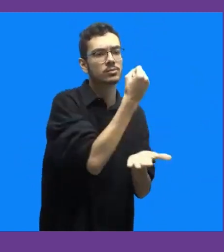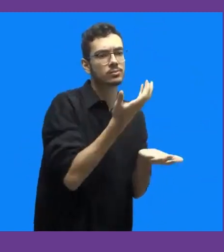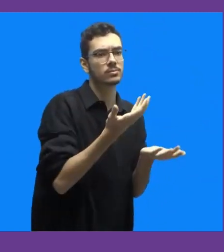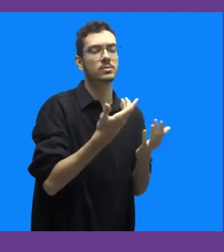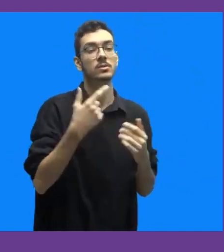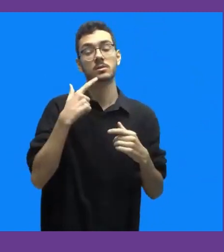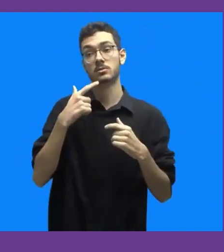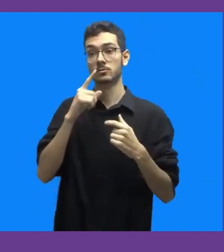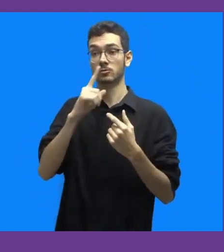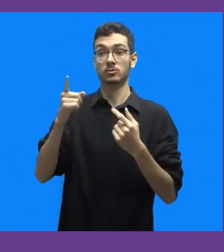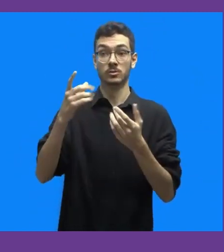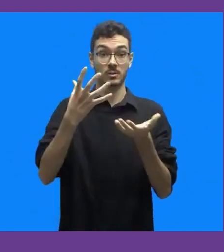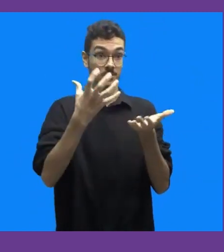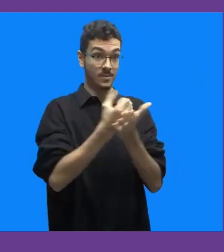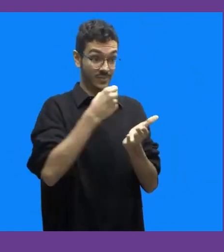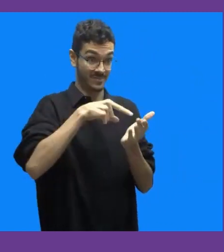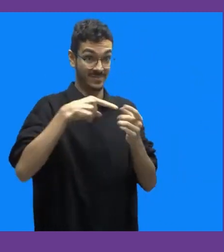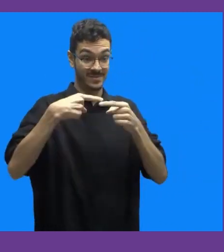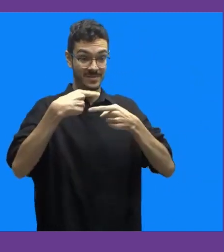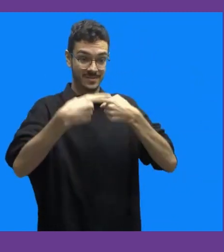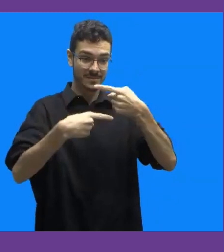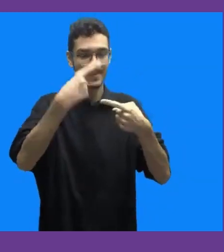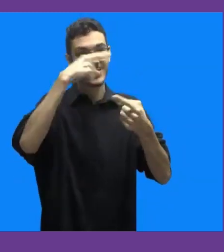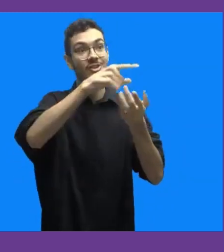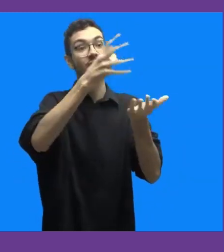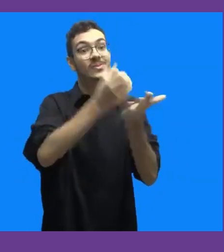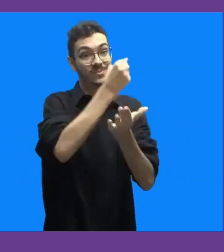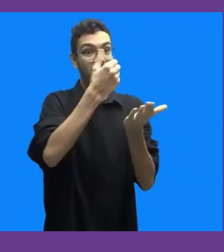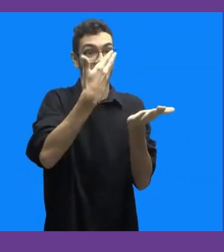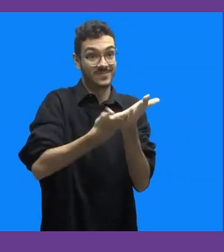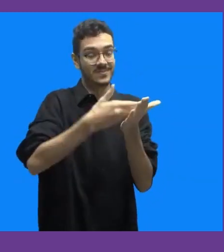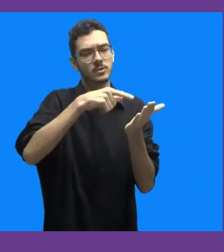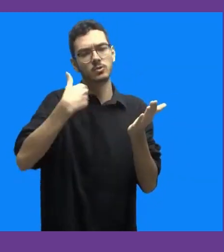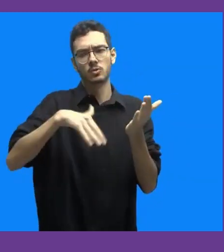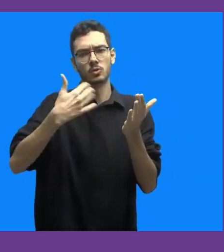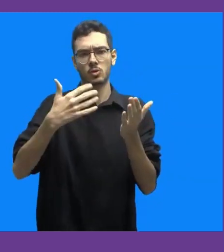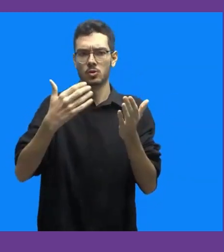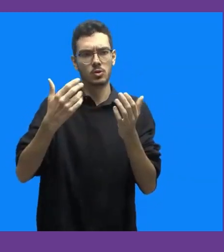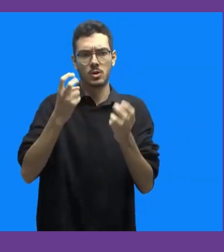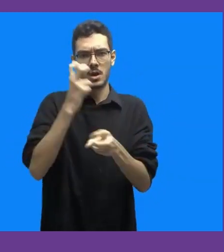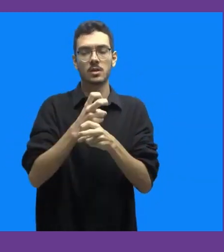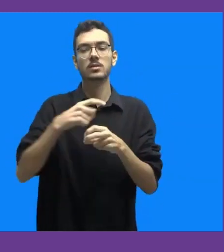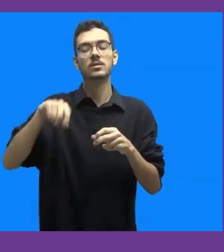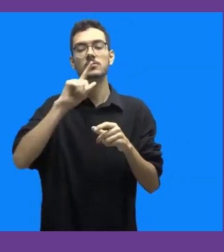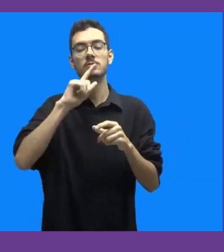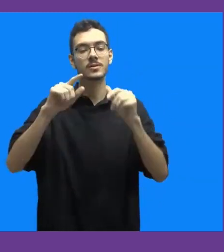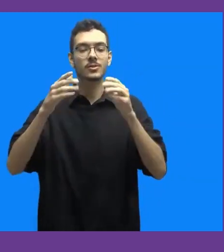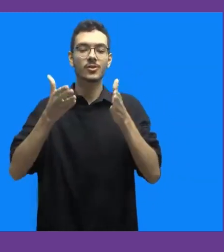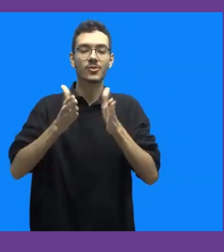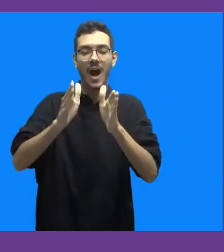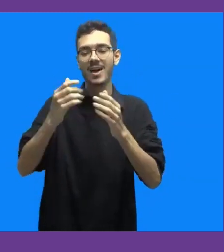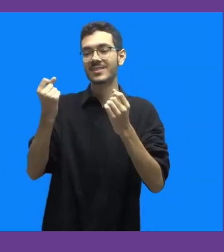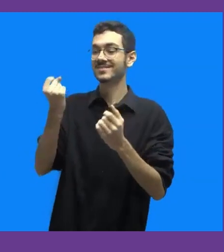What we would see is understanding systems change from a university, and particularly talking to lecturers. They're